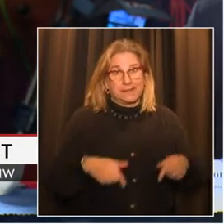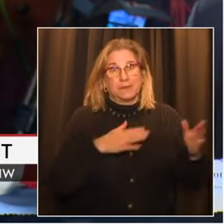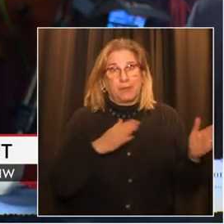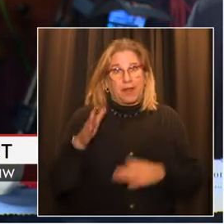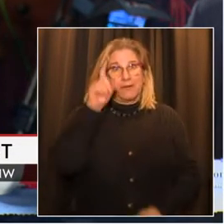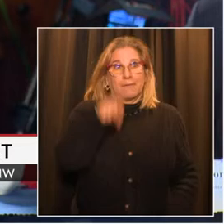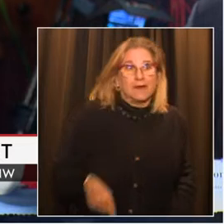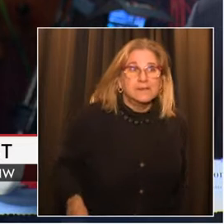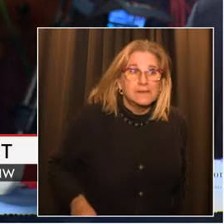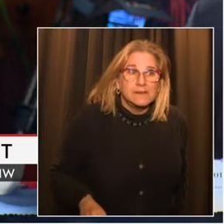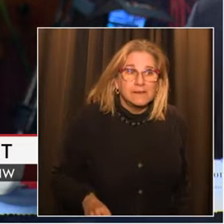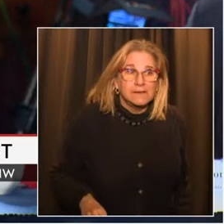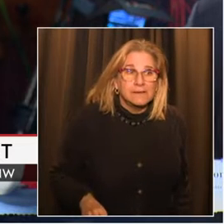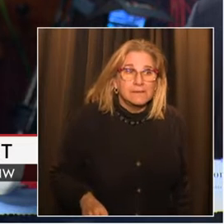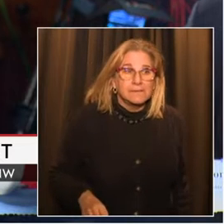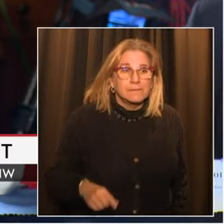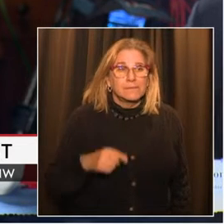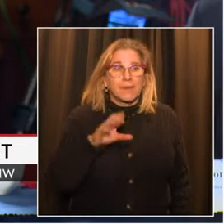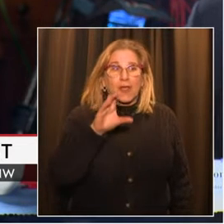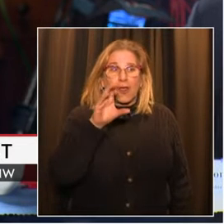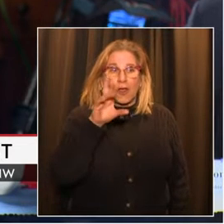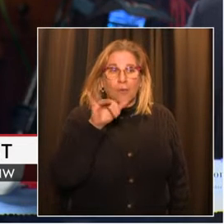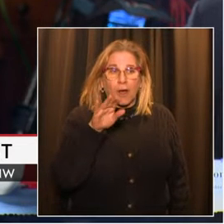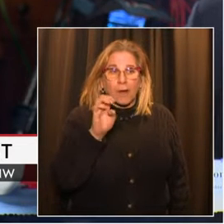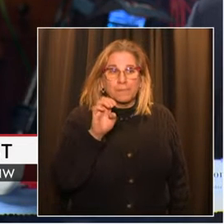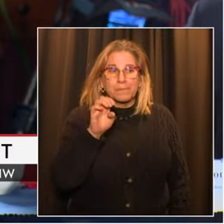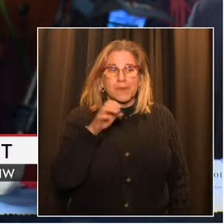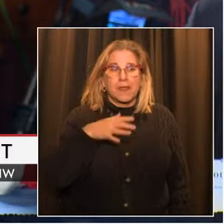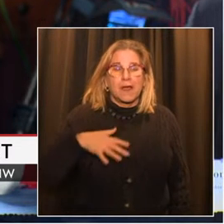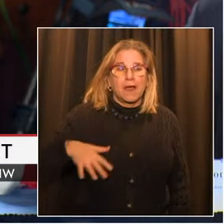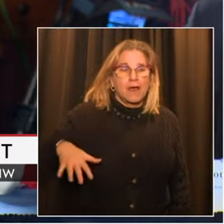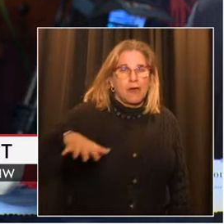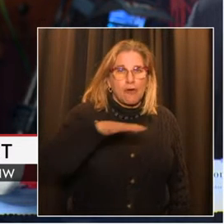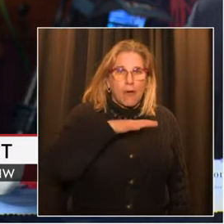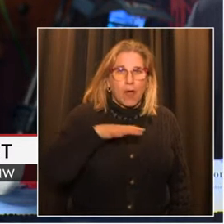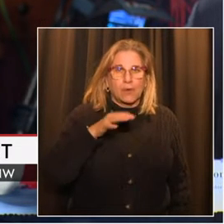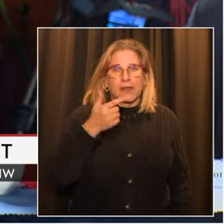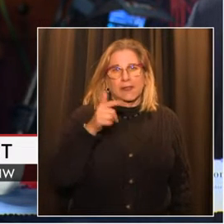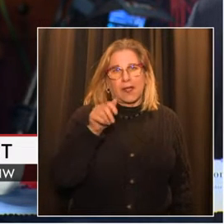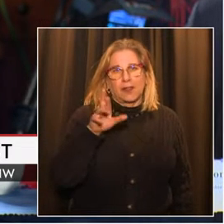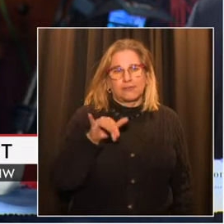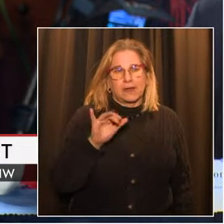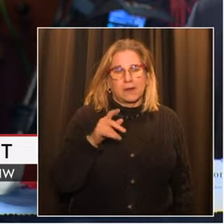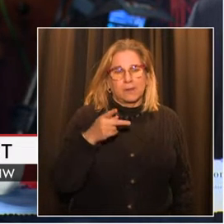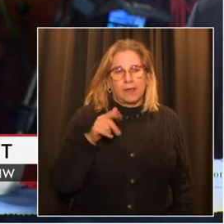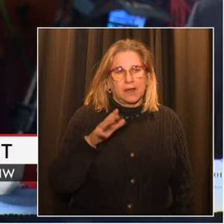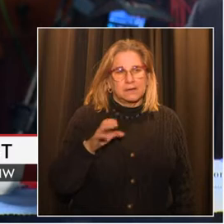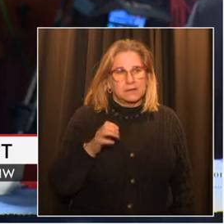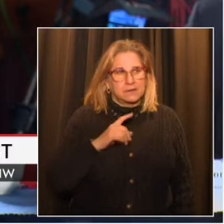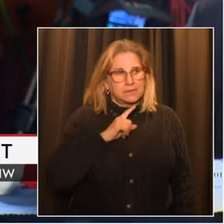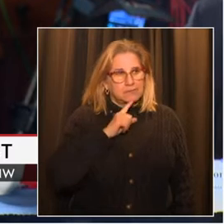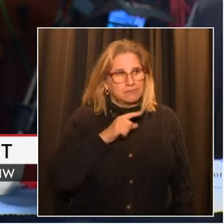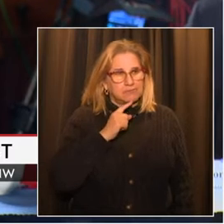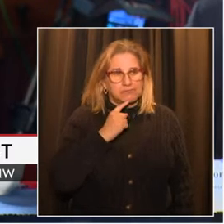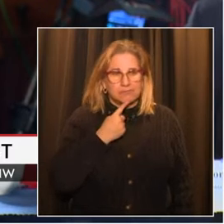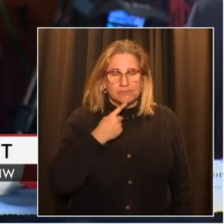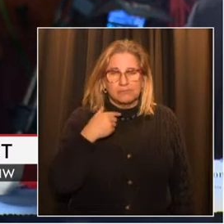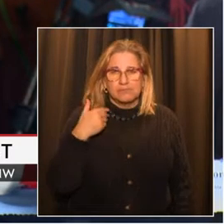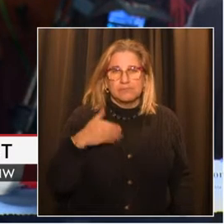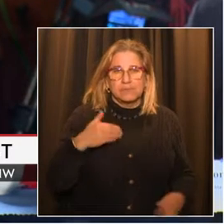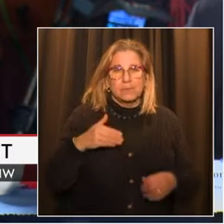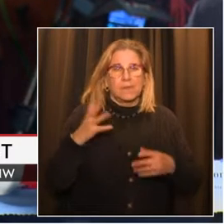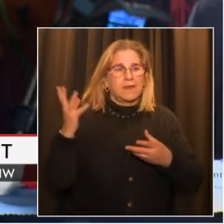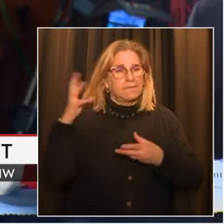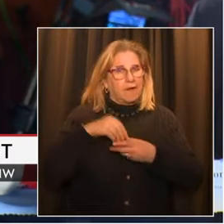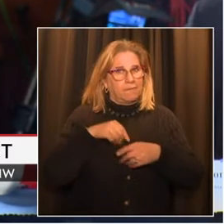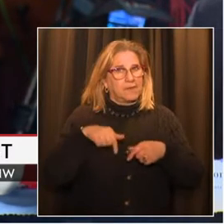Place. What does that look like as you all map out this process, and how do you plan to ensure that you're addressing issues